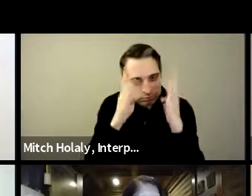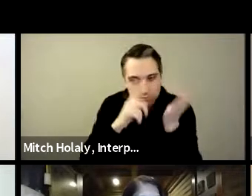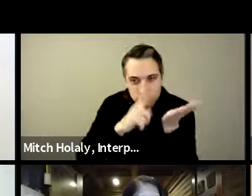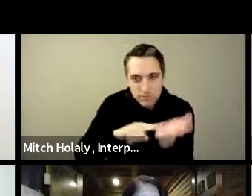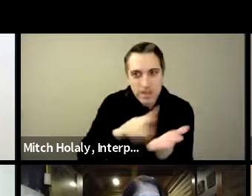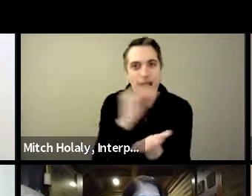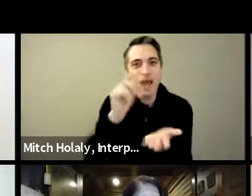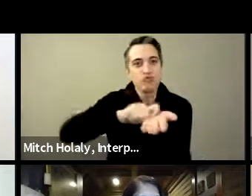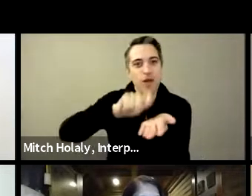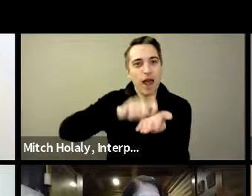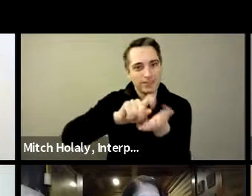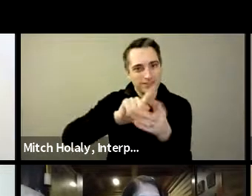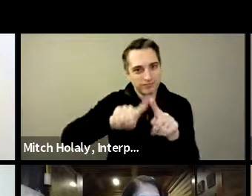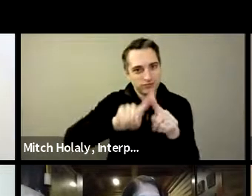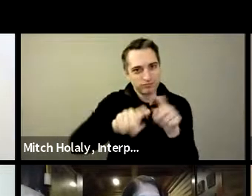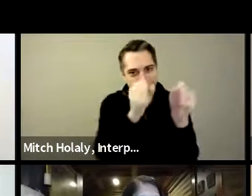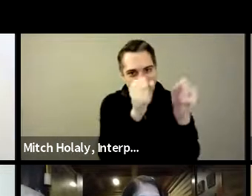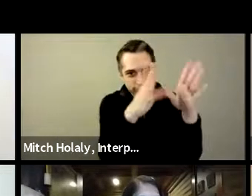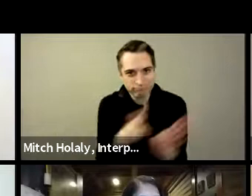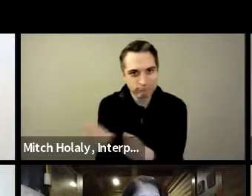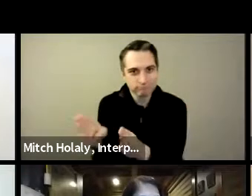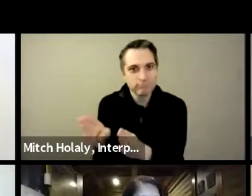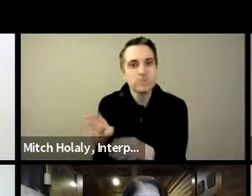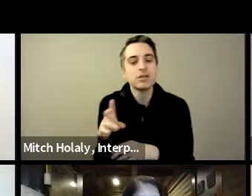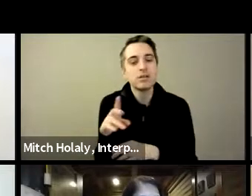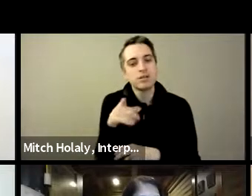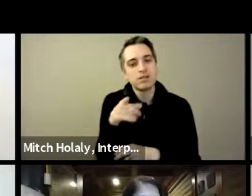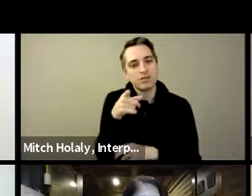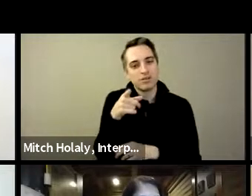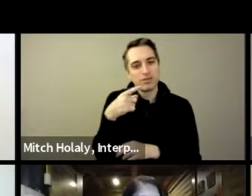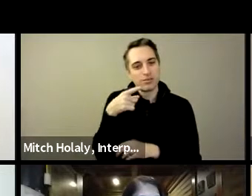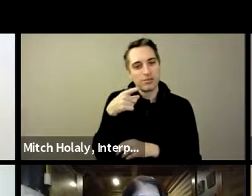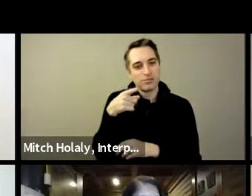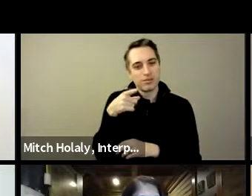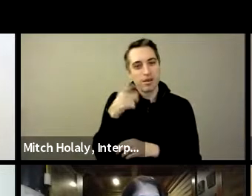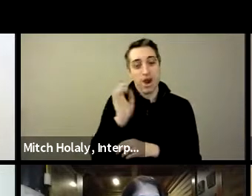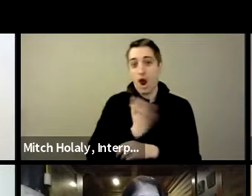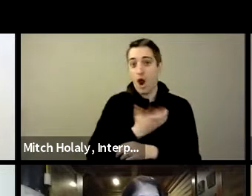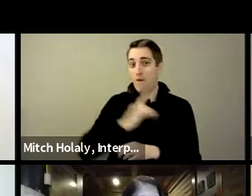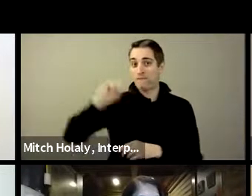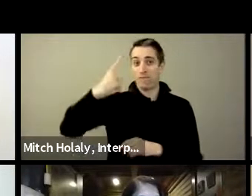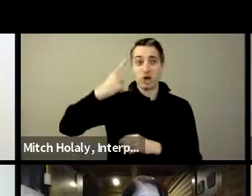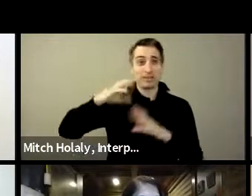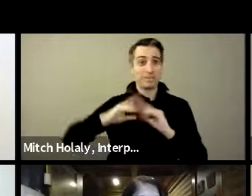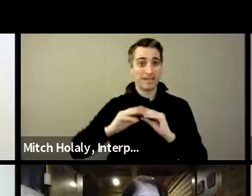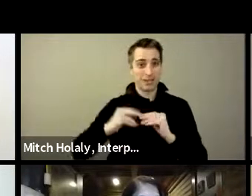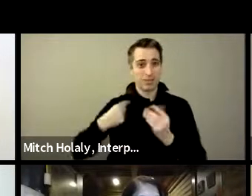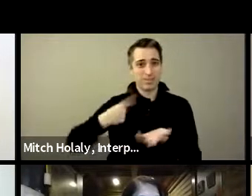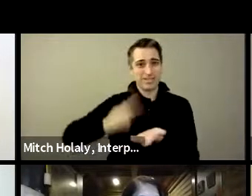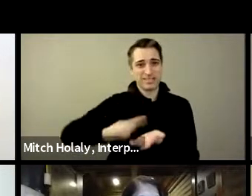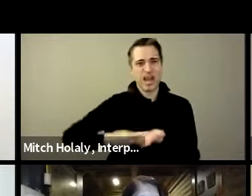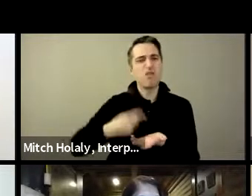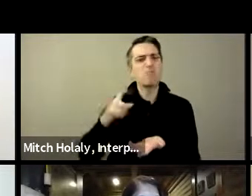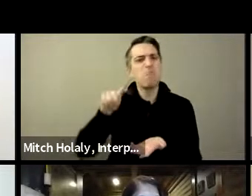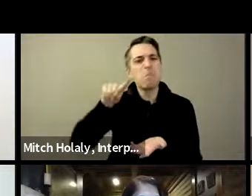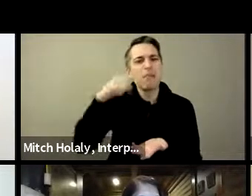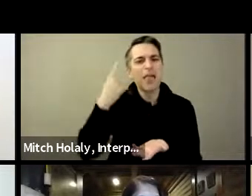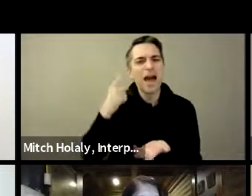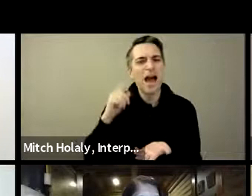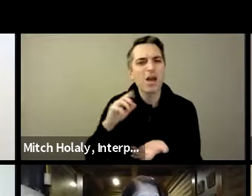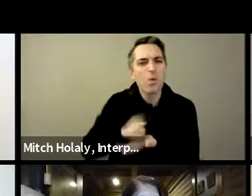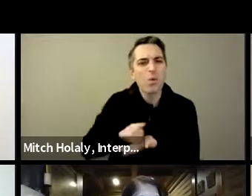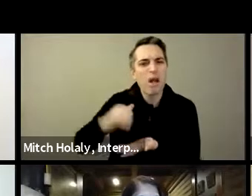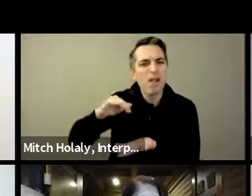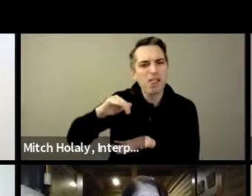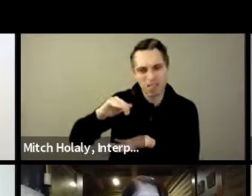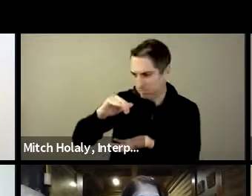strategies for. I think that the way we talked about it in our very first meeting was to look at Black wealth and to look at inequities that prevent